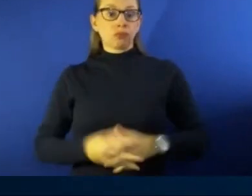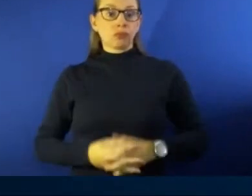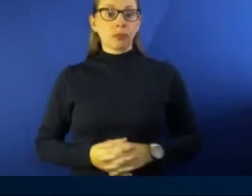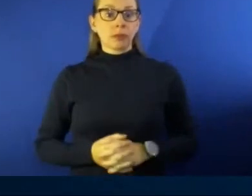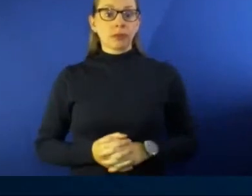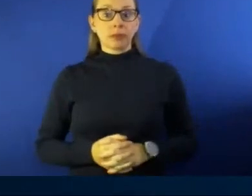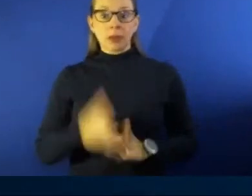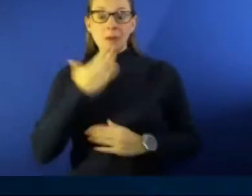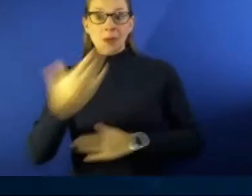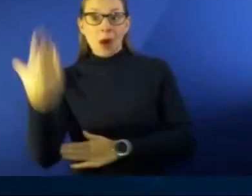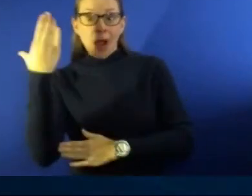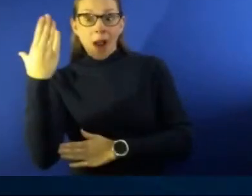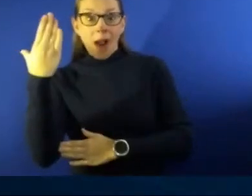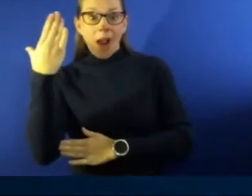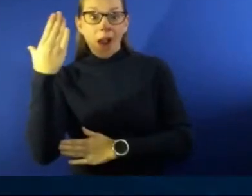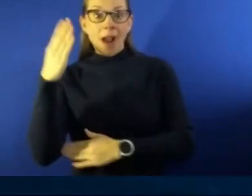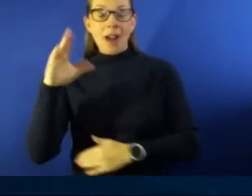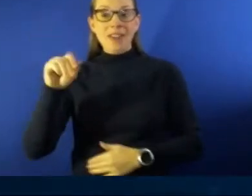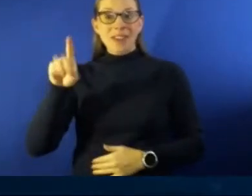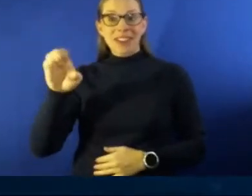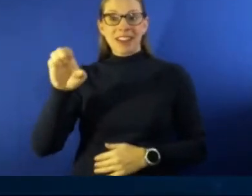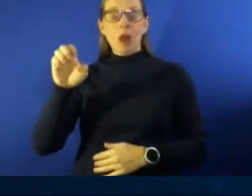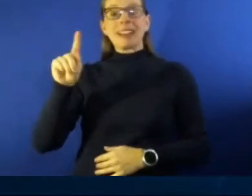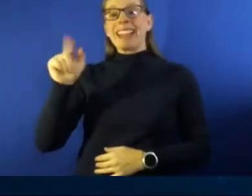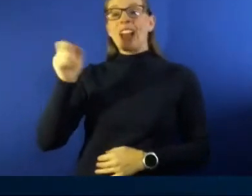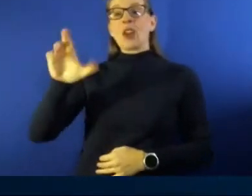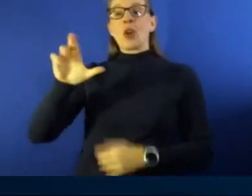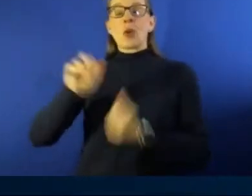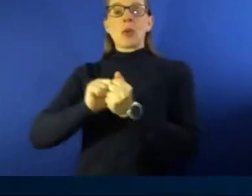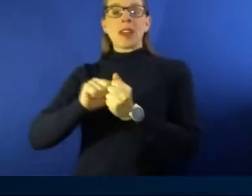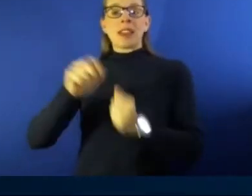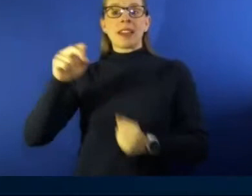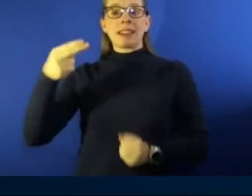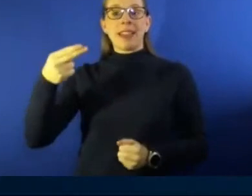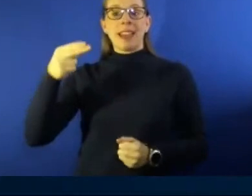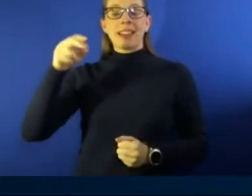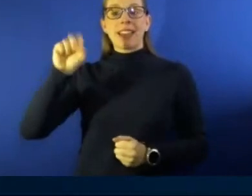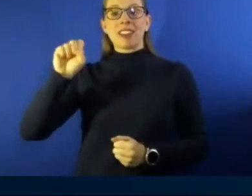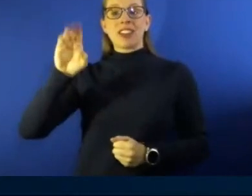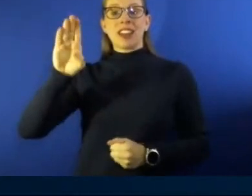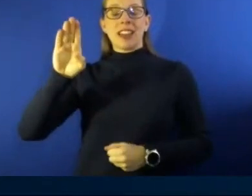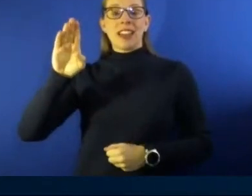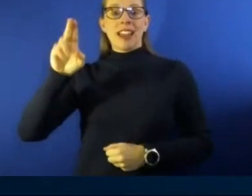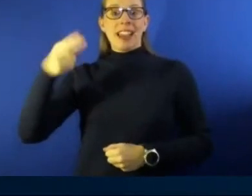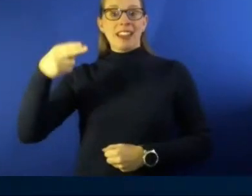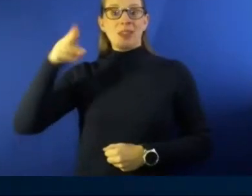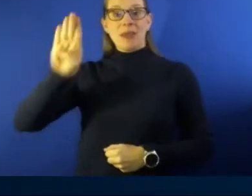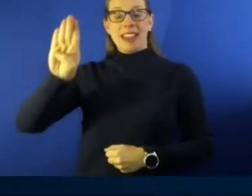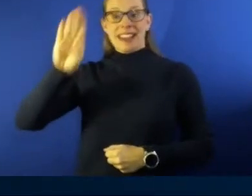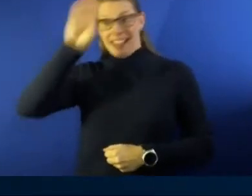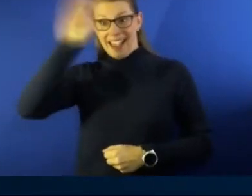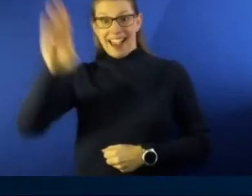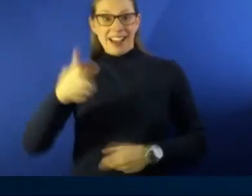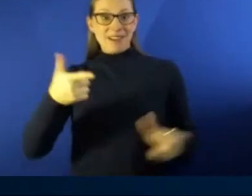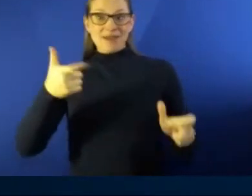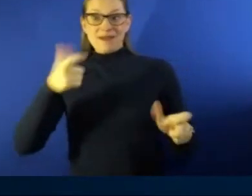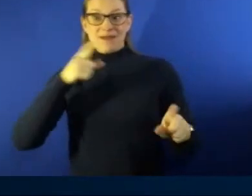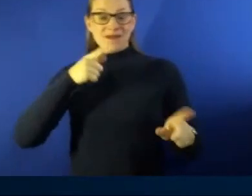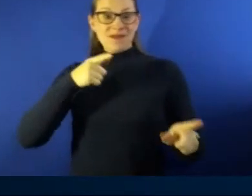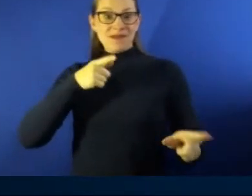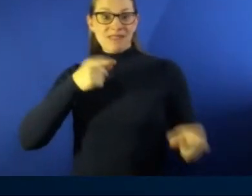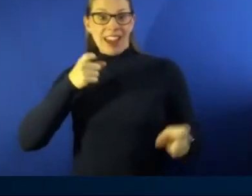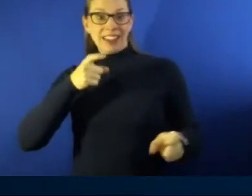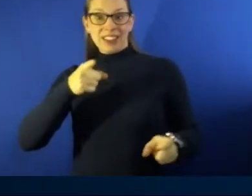No Good morning, guys. reporters. Taylor Henderson, KSHP. Hey, Taylor. Taylor. Good morning. You got that quick trigger. I was ready for you